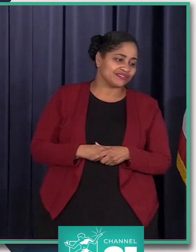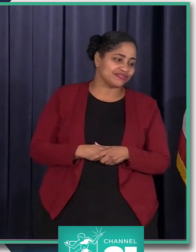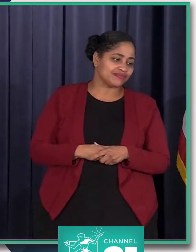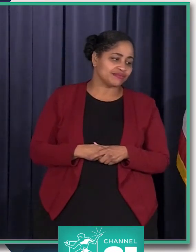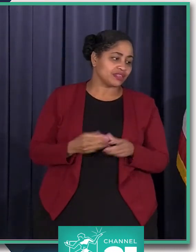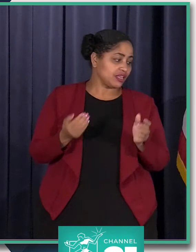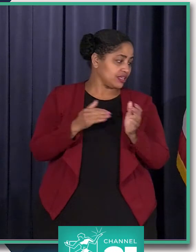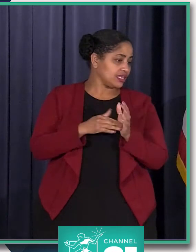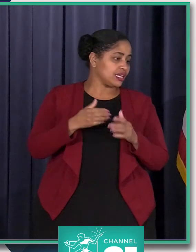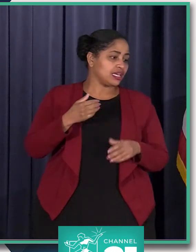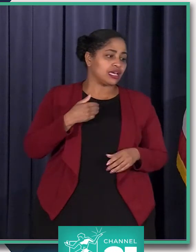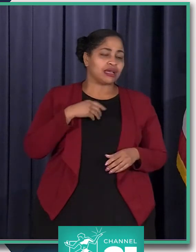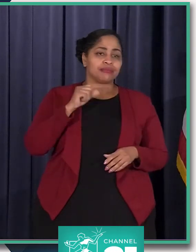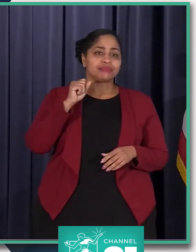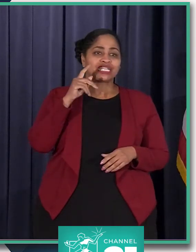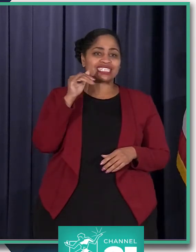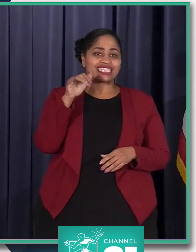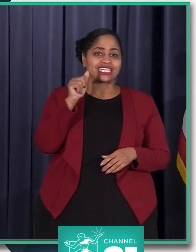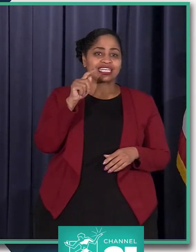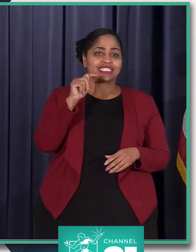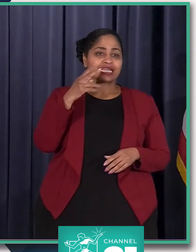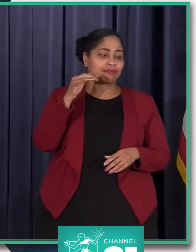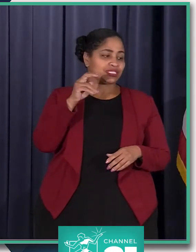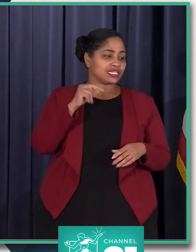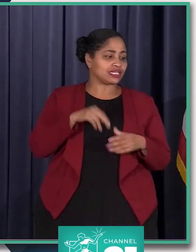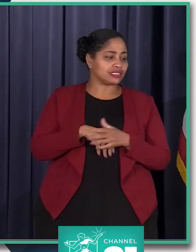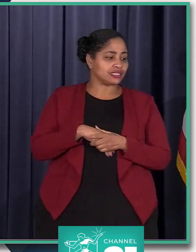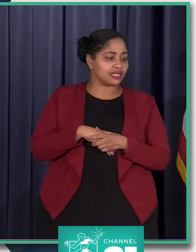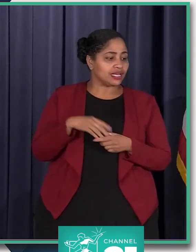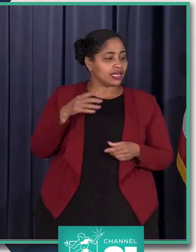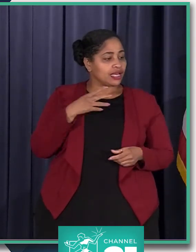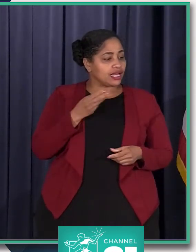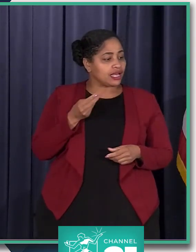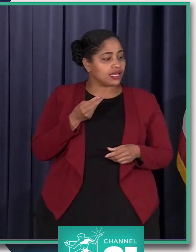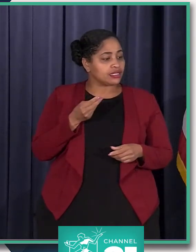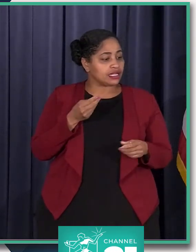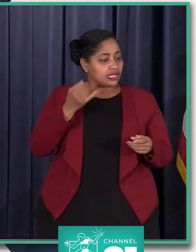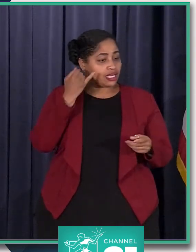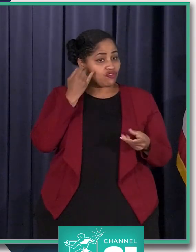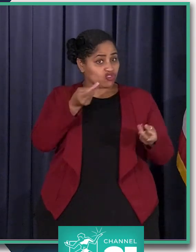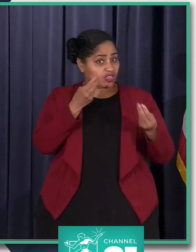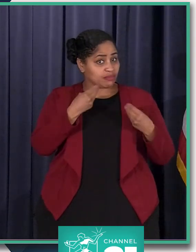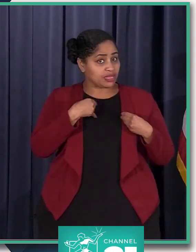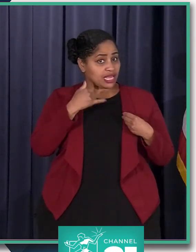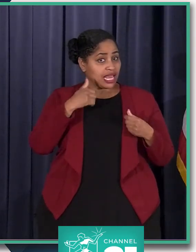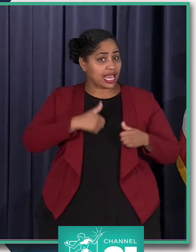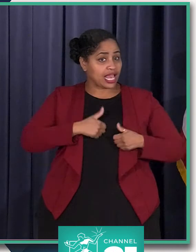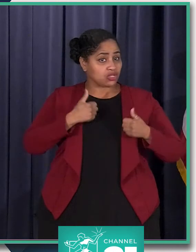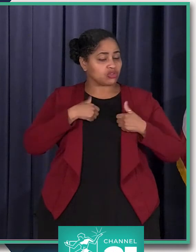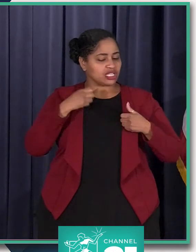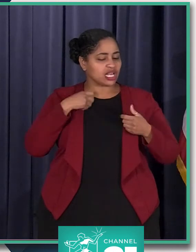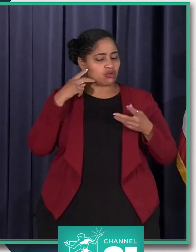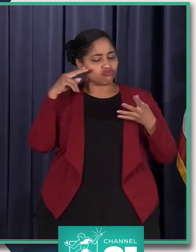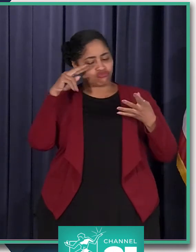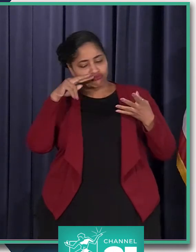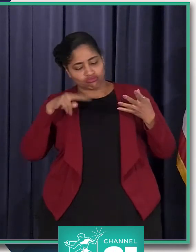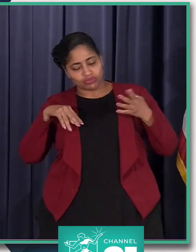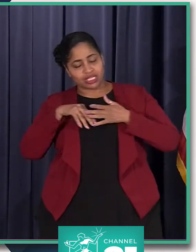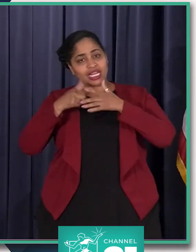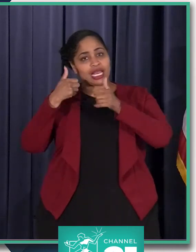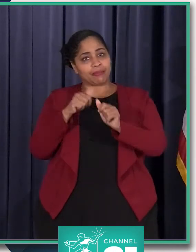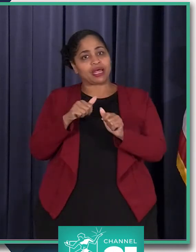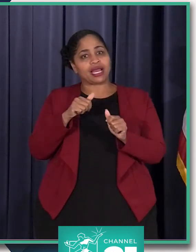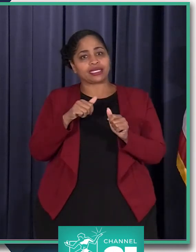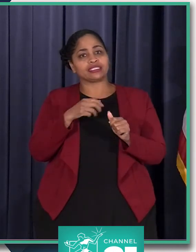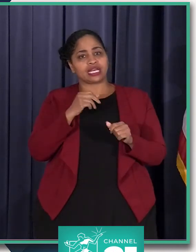Hi, again, I'm Saskia Thompson, Executive Director of the Land Bank Authority. If you have the address, I can figure out where it is in the compliance pipeline, and if they've done nothing,